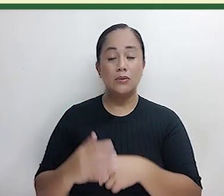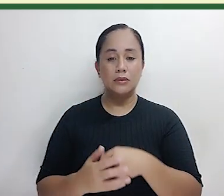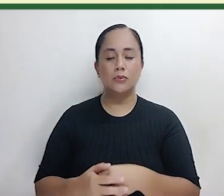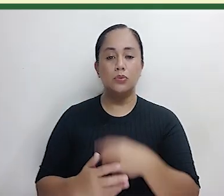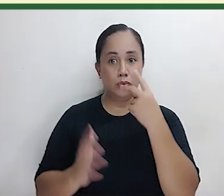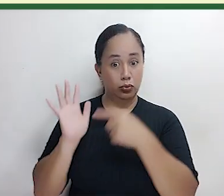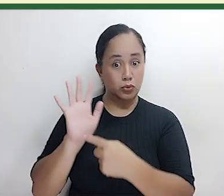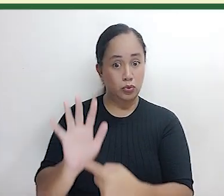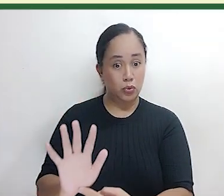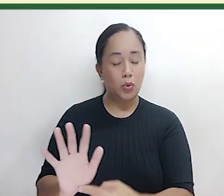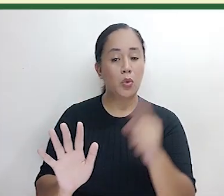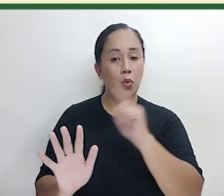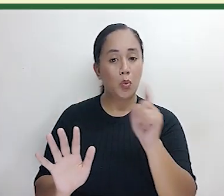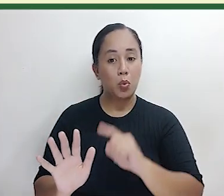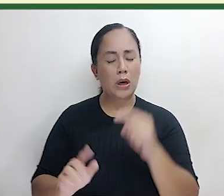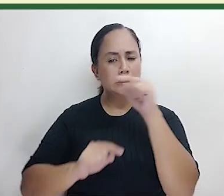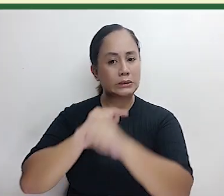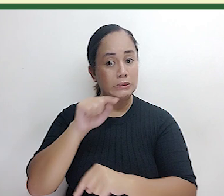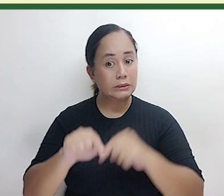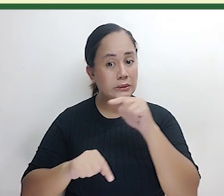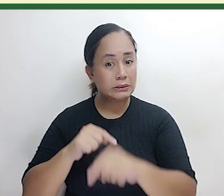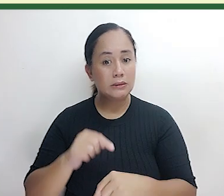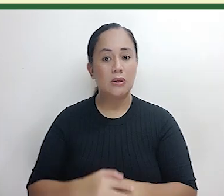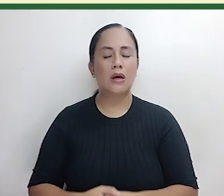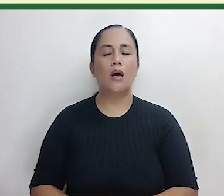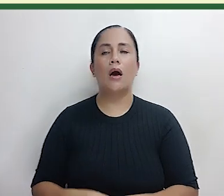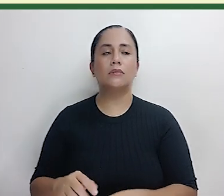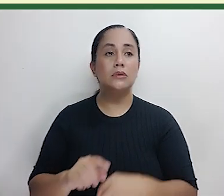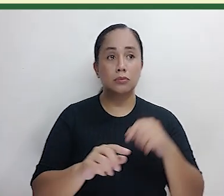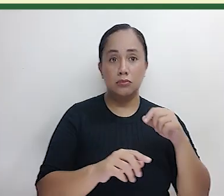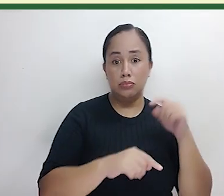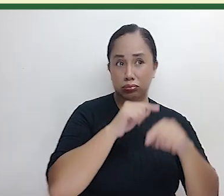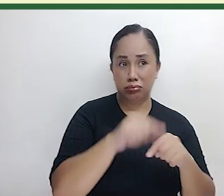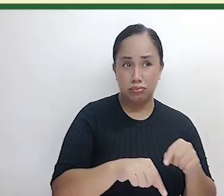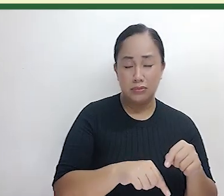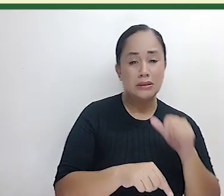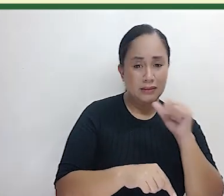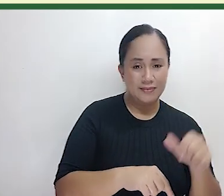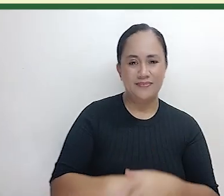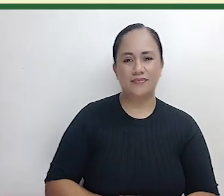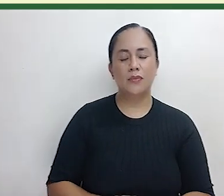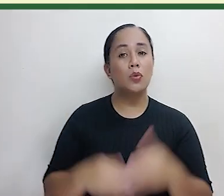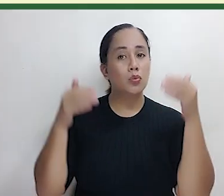Here is Table 1 to show us what intersectionality is and isn't.